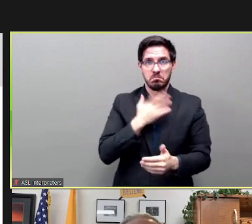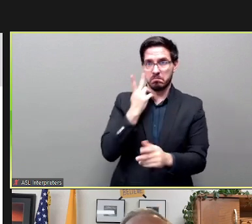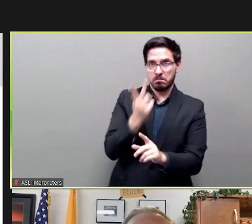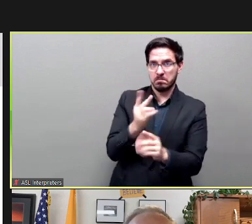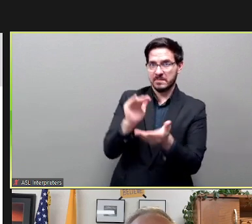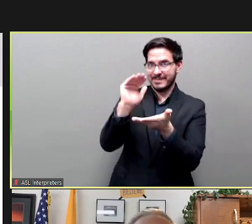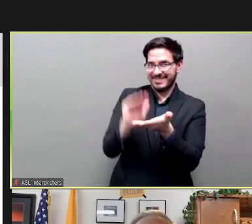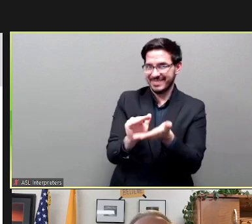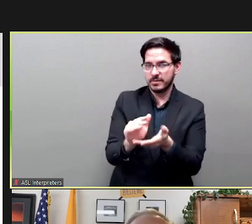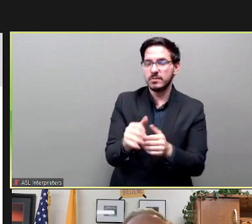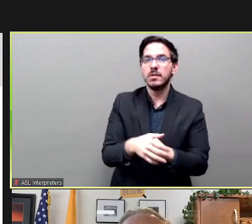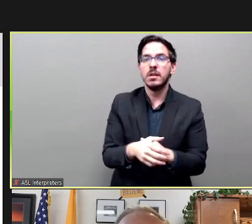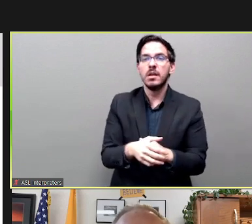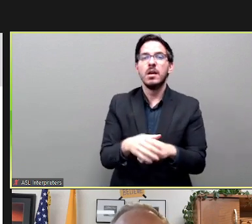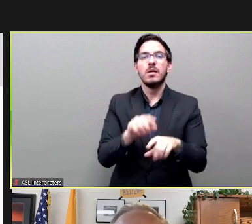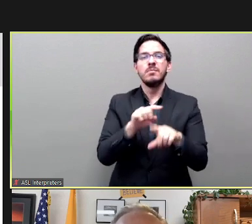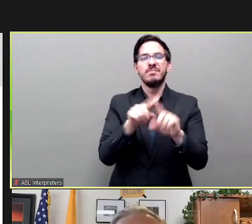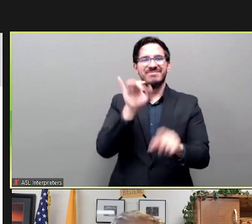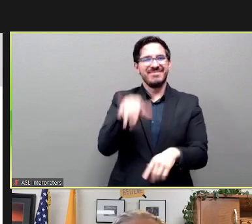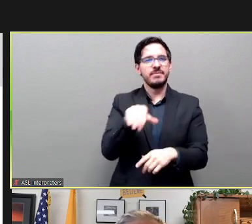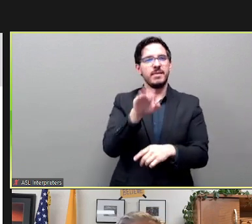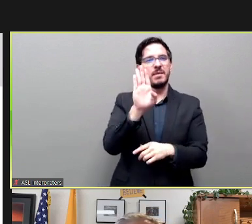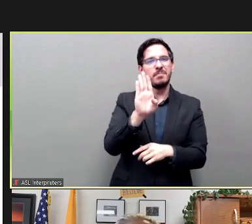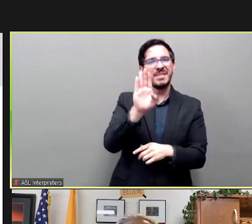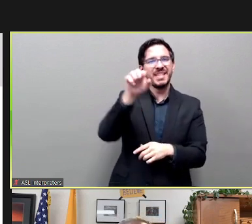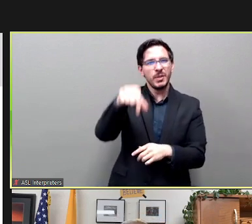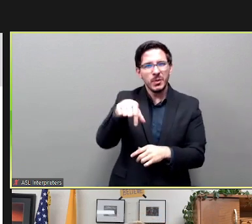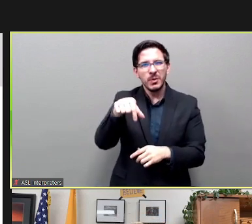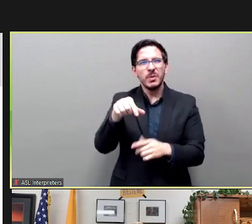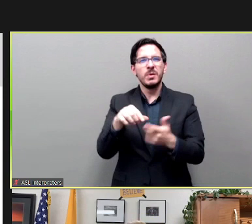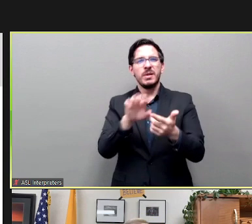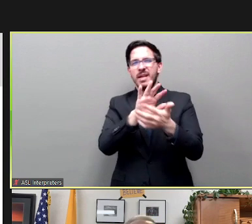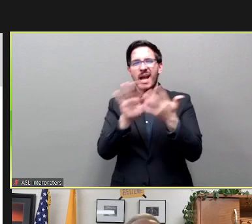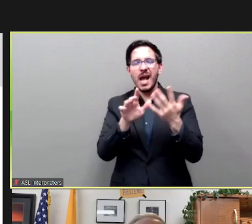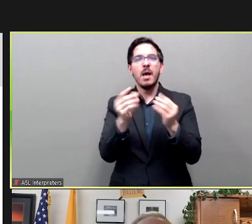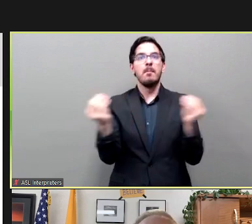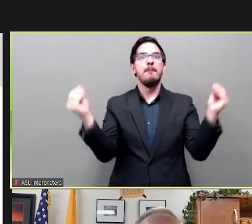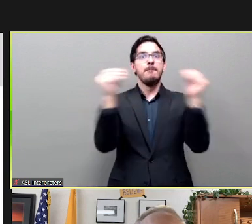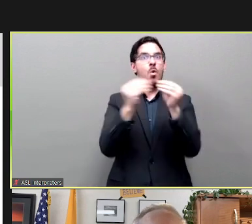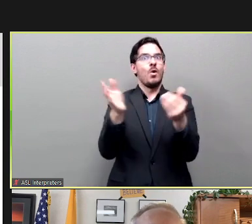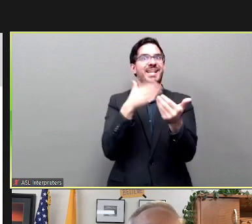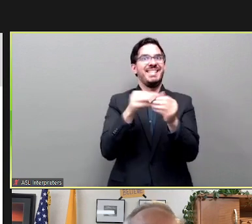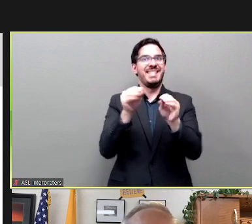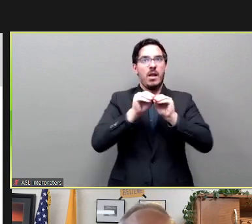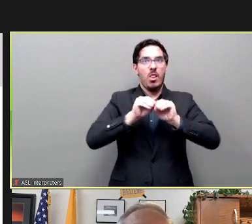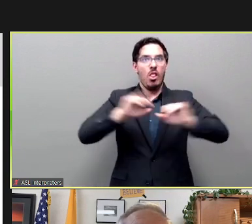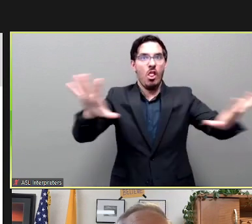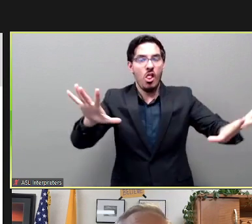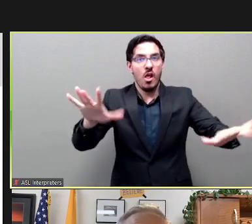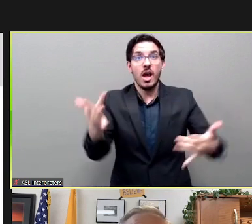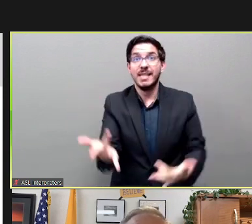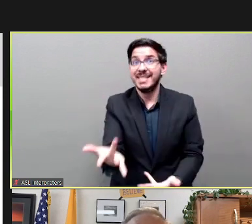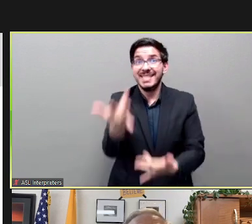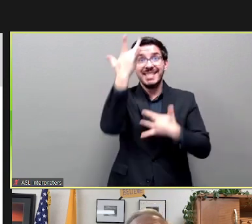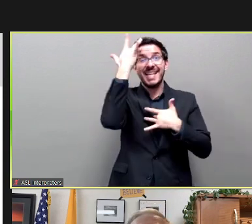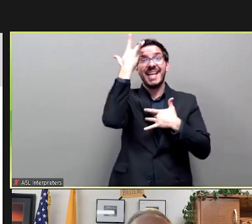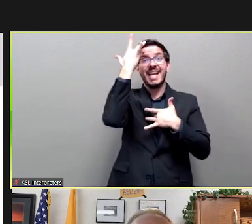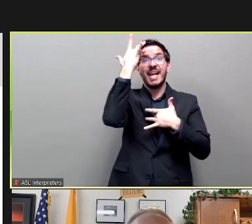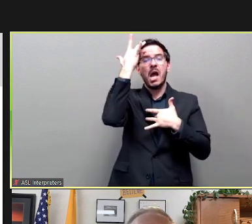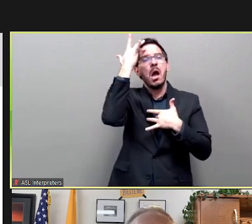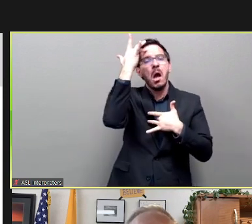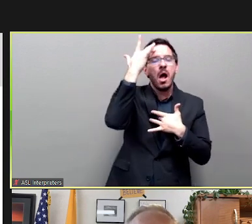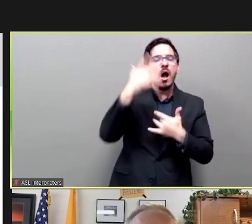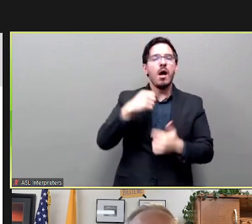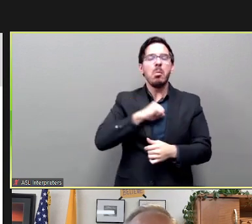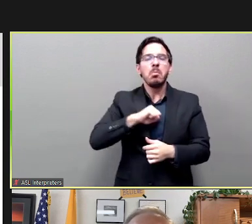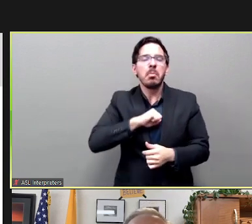BQ variants are more infectious and less toxic to most people. That does not apply